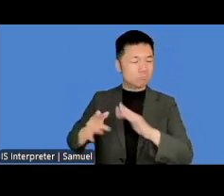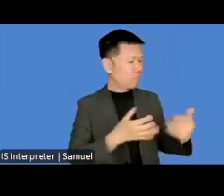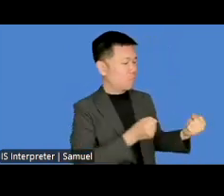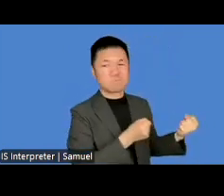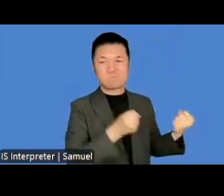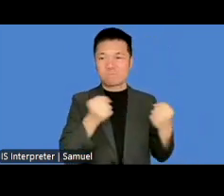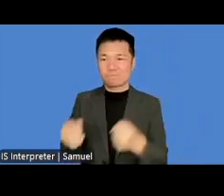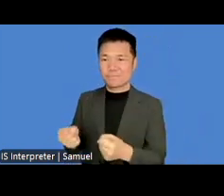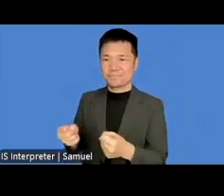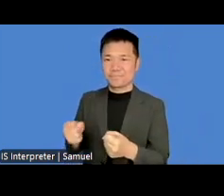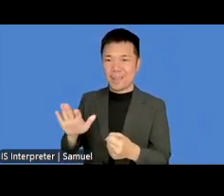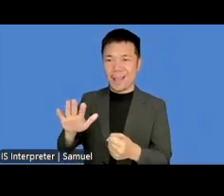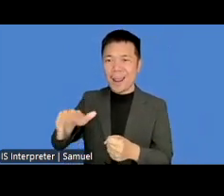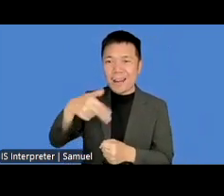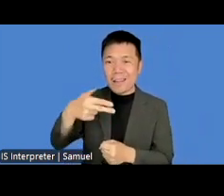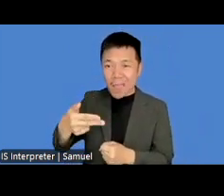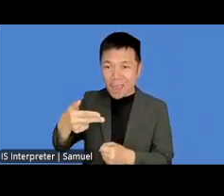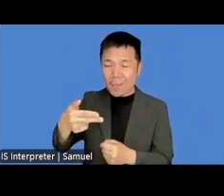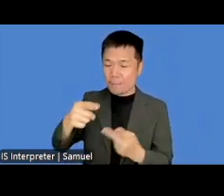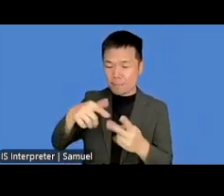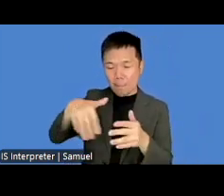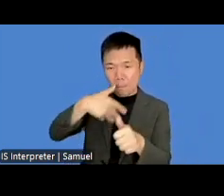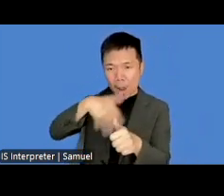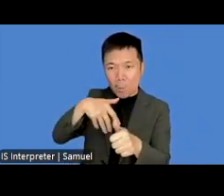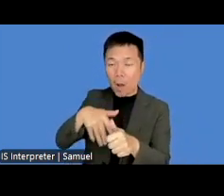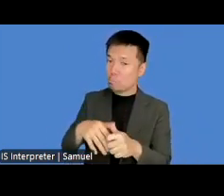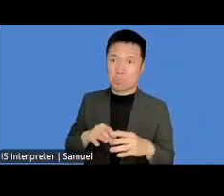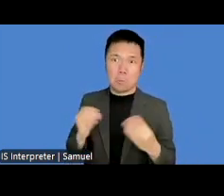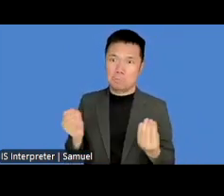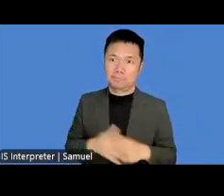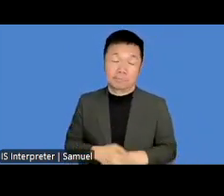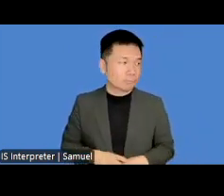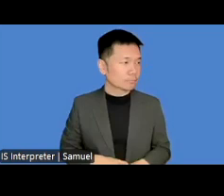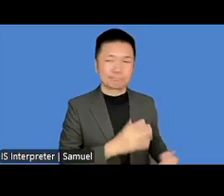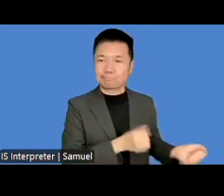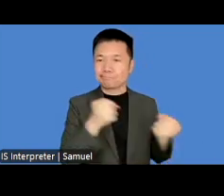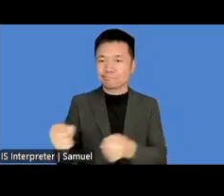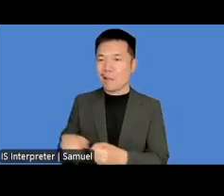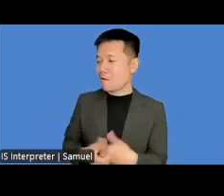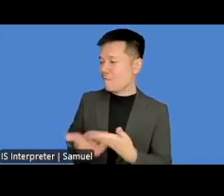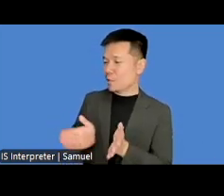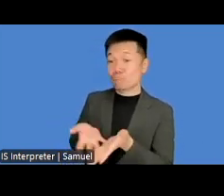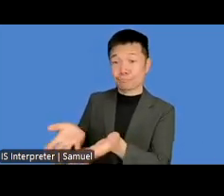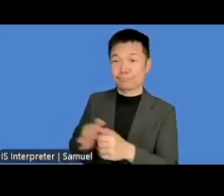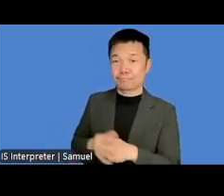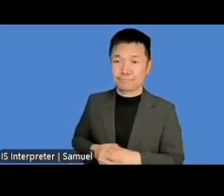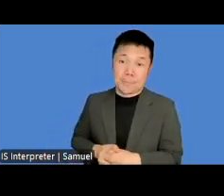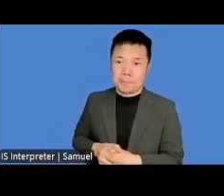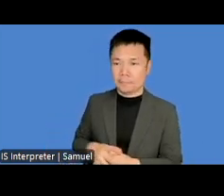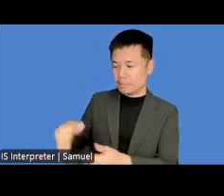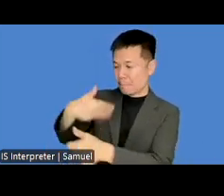keeping, including registration. So there were people who went into the shelters, their details were not filed, their details were